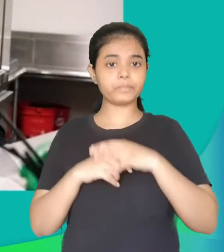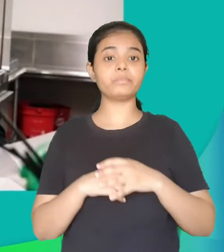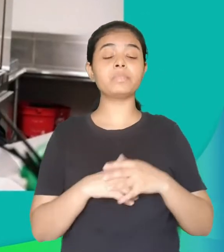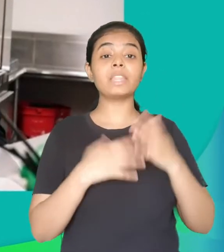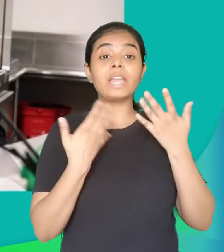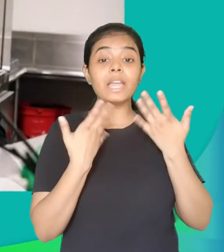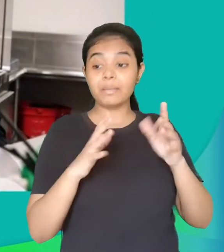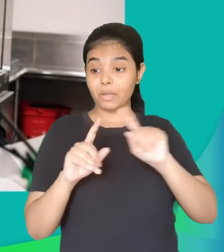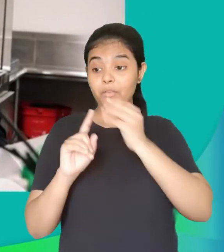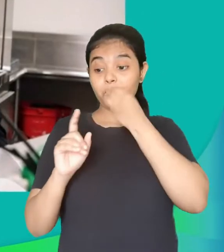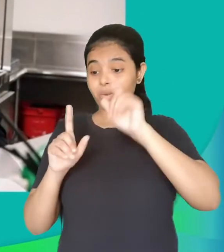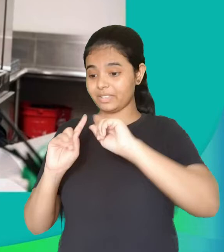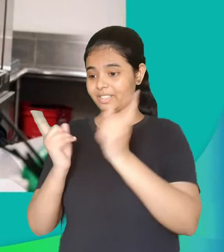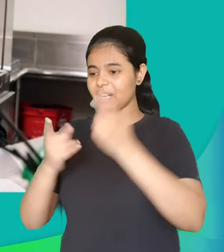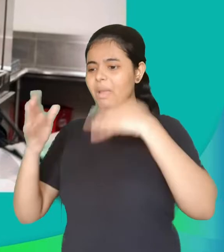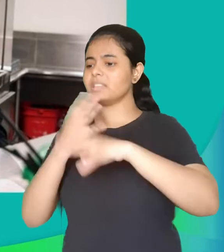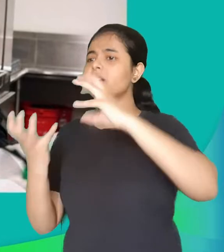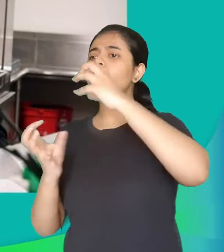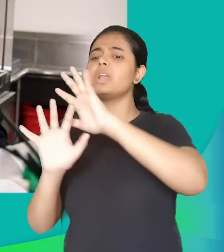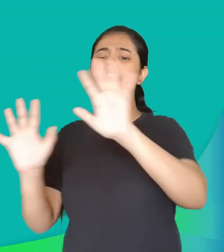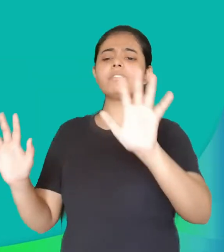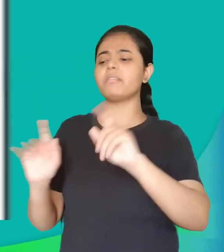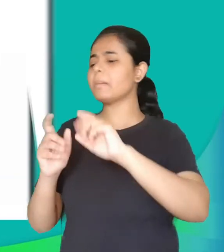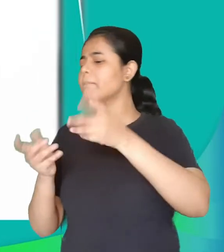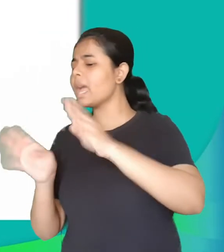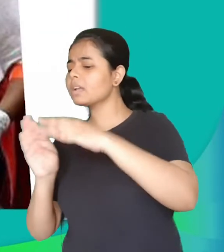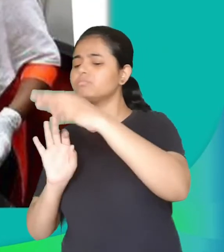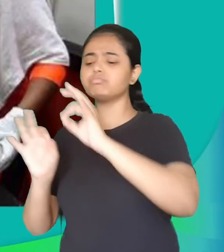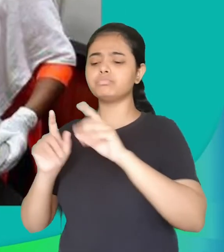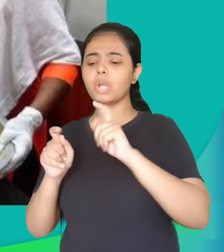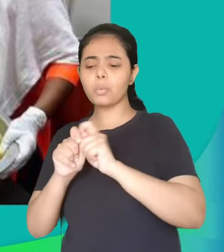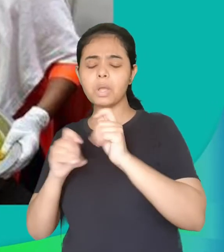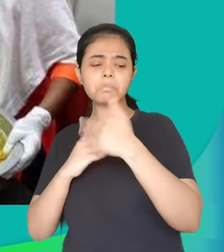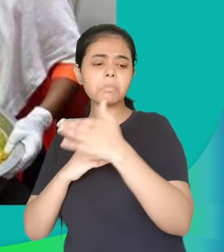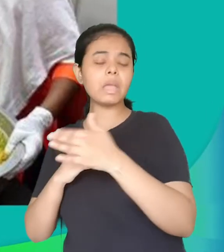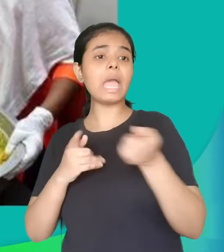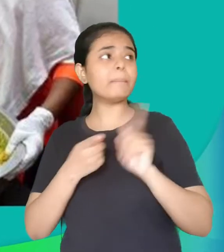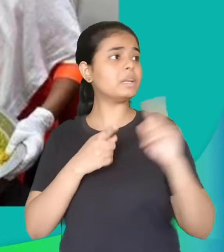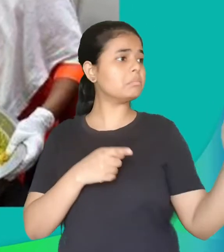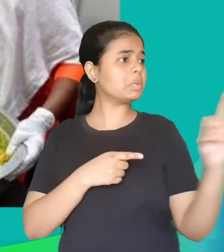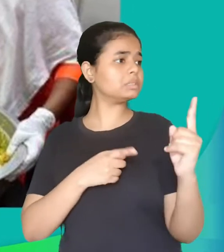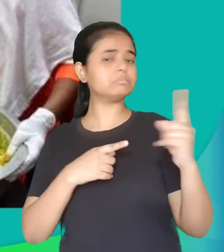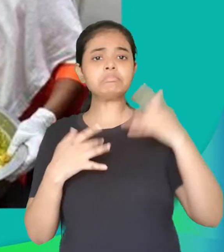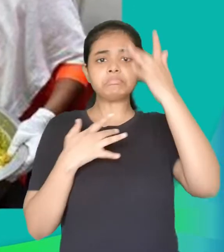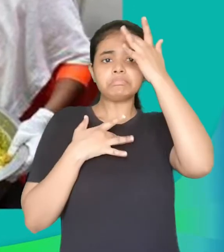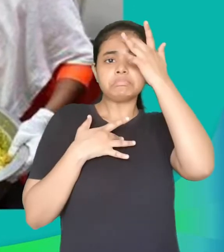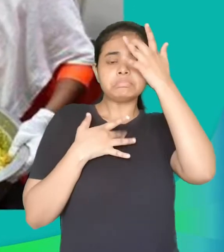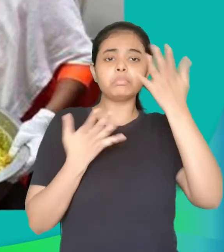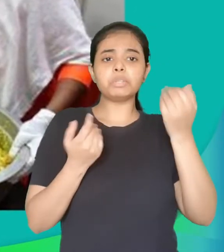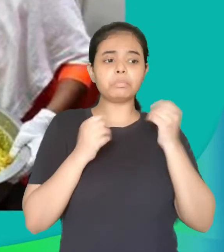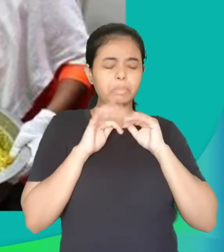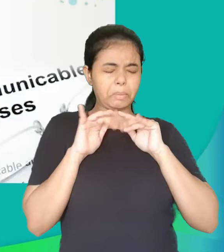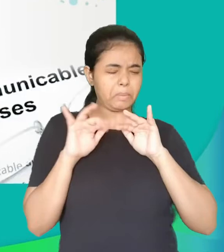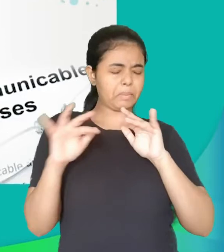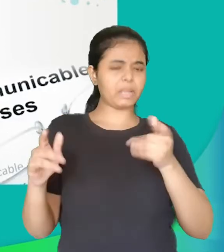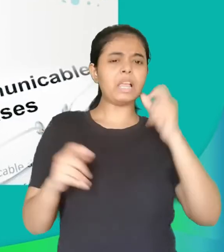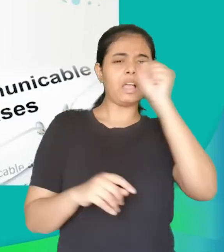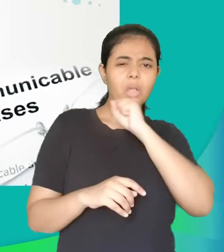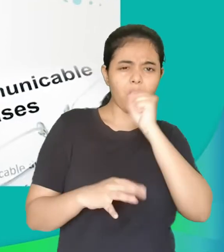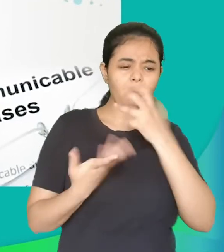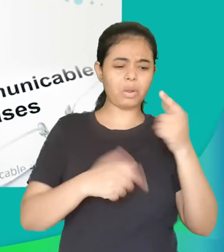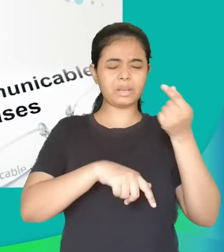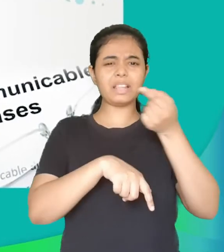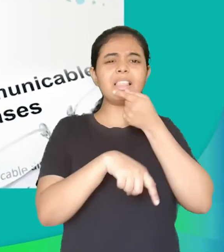for washing equipment or utensils. Ensure that no person shall come in contact with